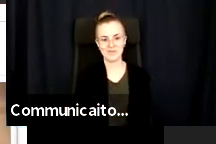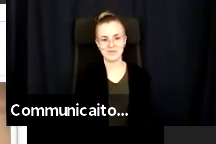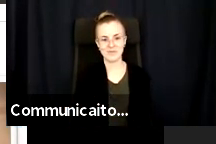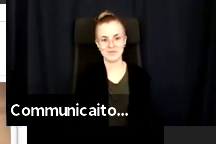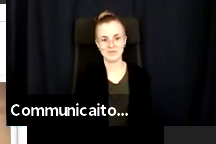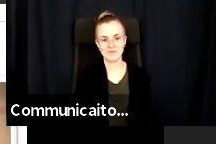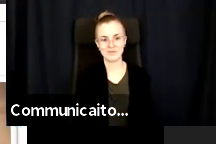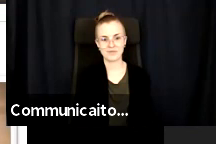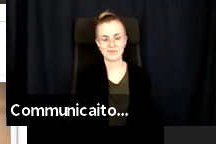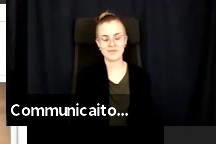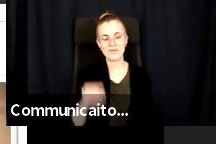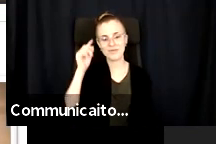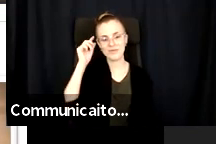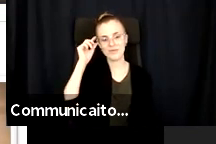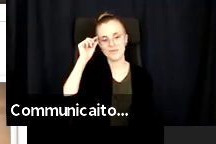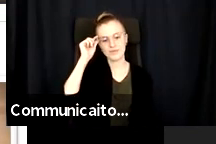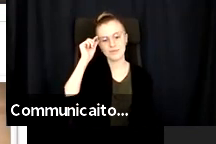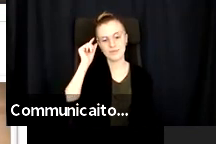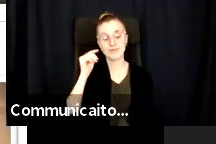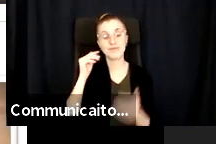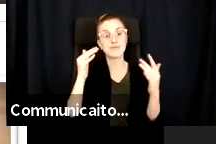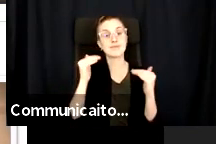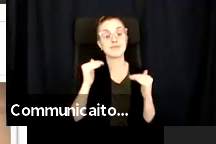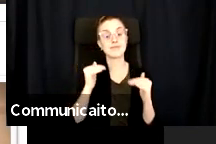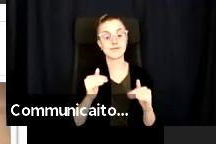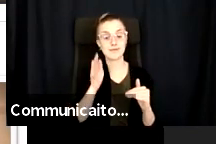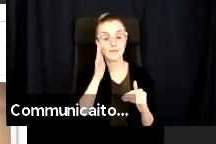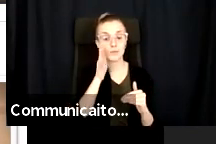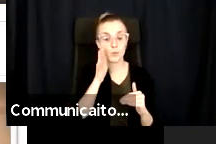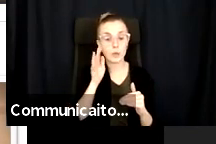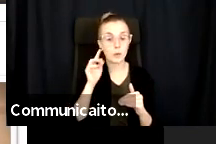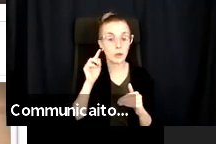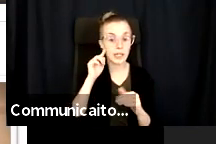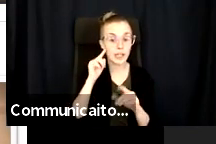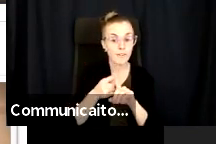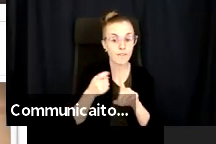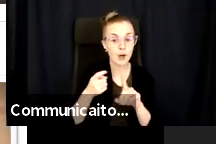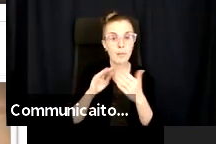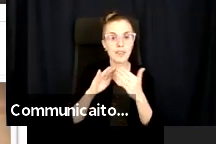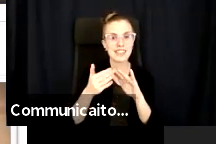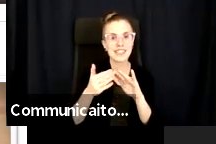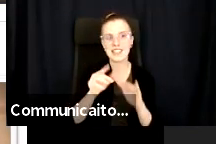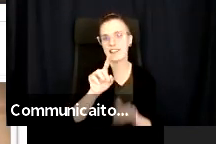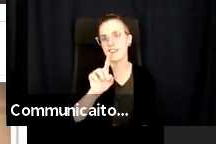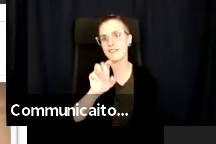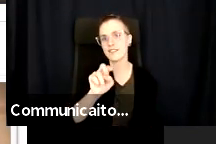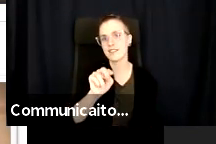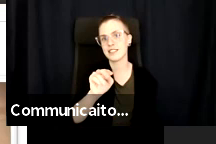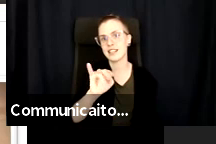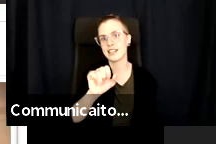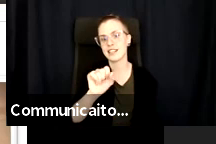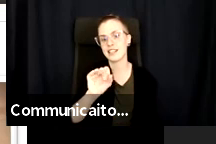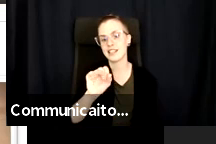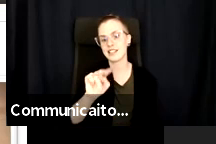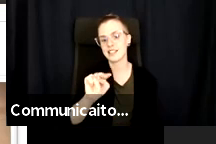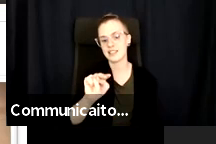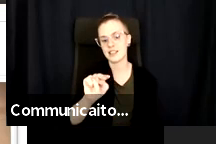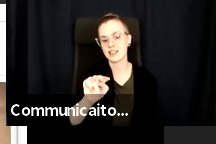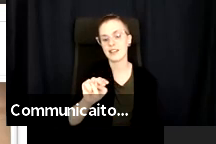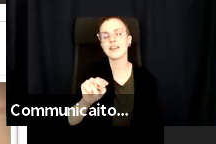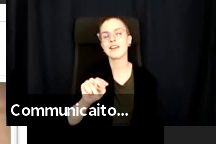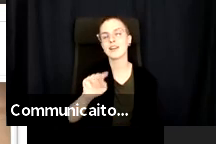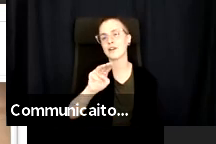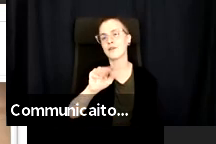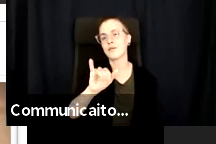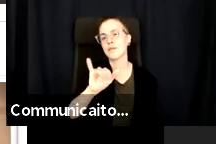Next up, we're going to hear from the city of Denison and Mayor Janet Gott, who also has a video